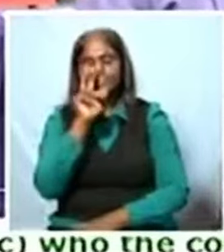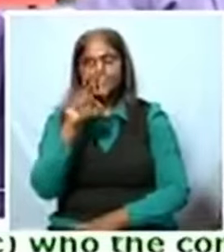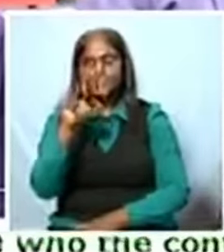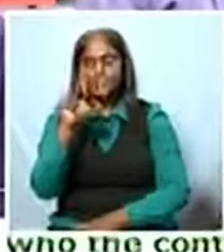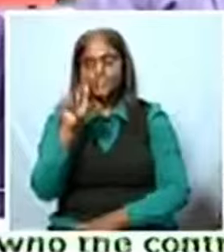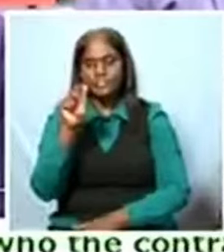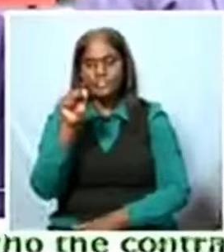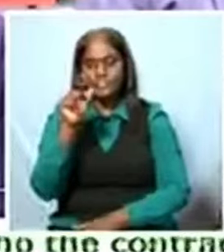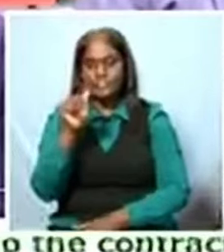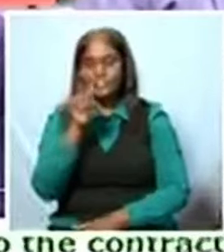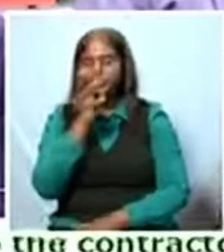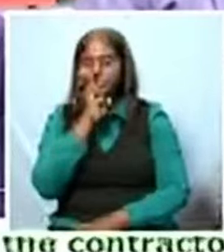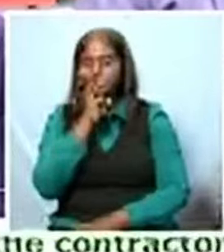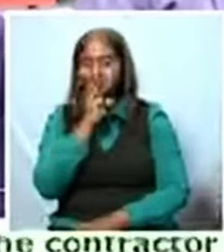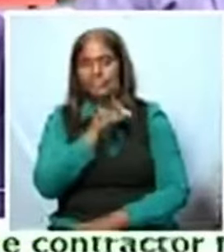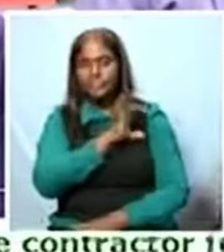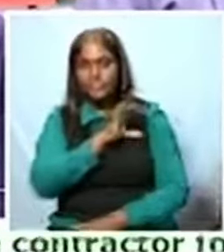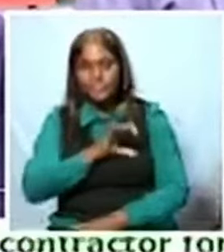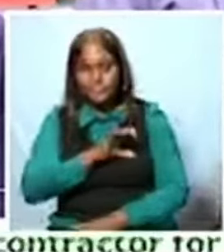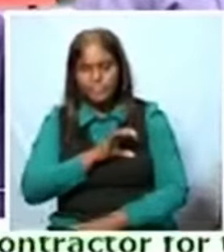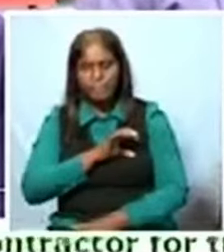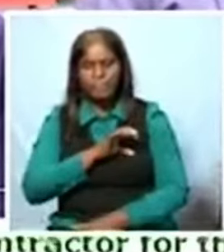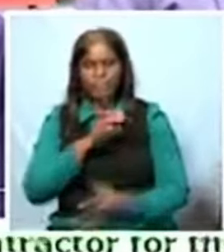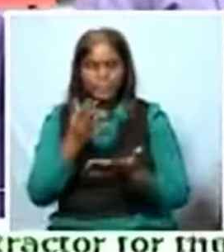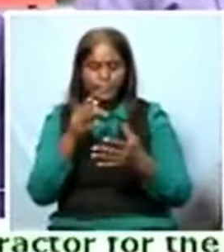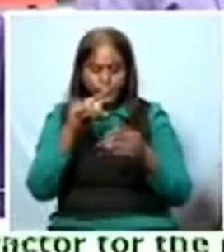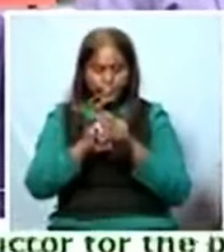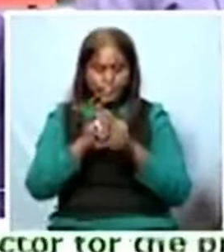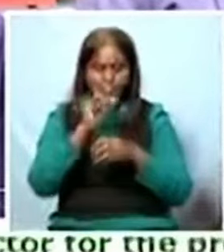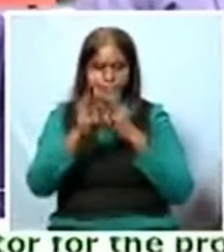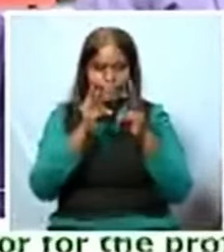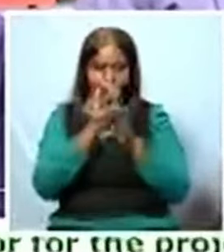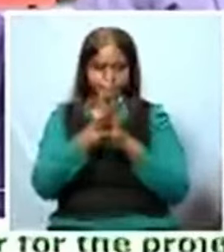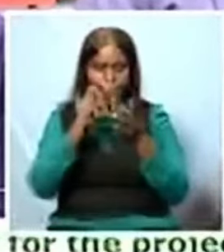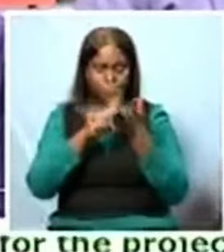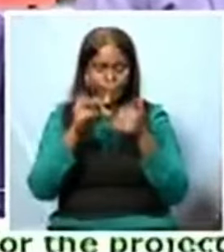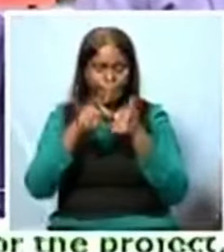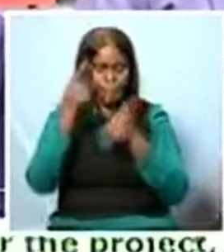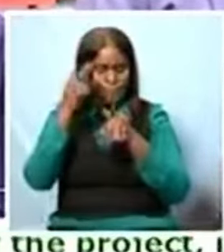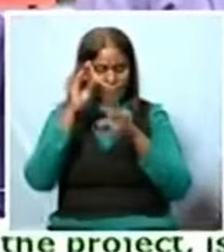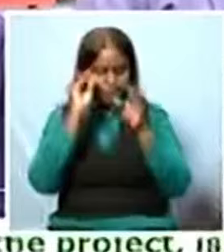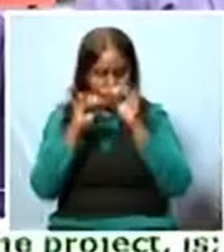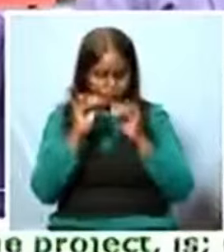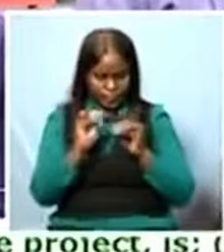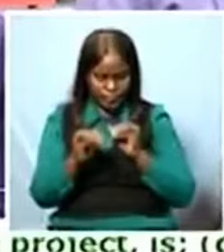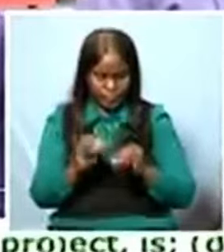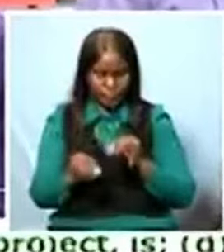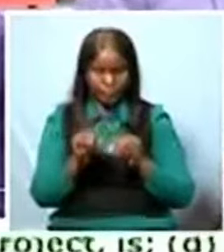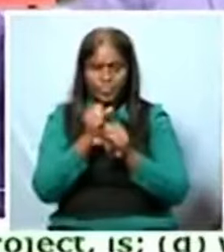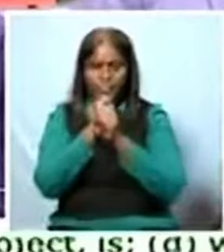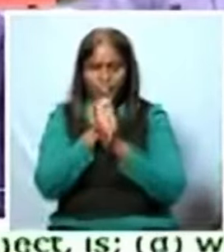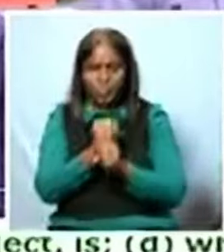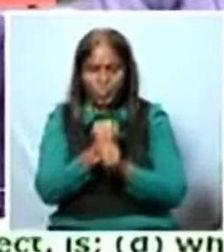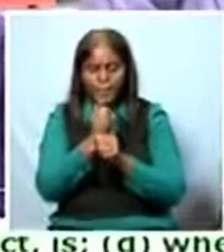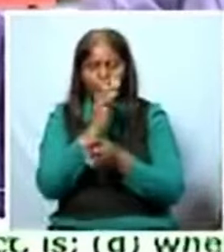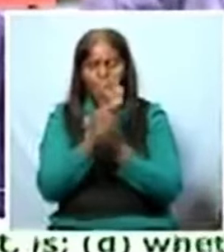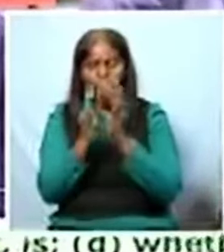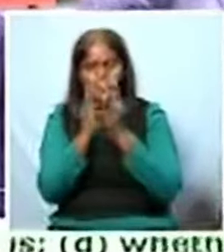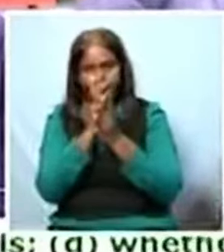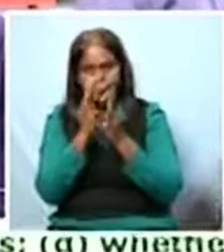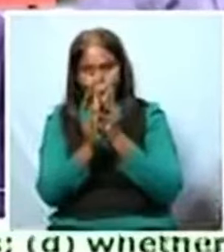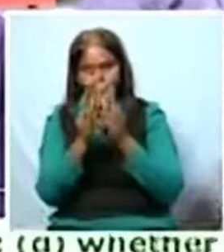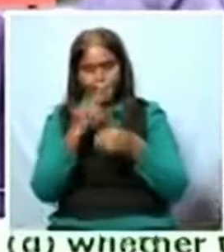Storage Company in a broad program of rehabilitating aged infrastructure, reducing